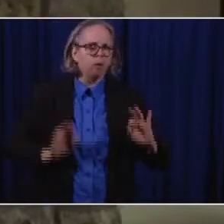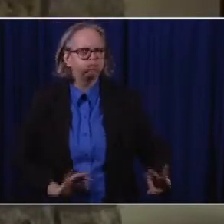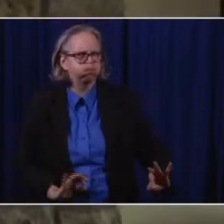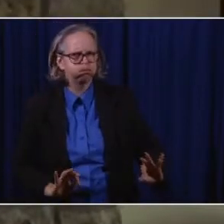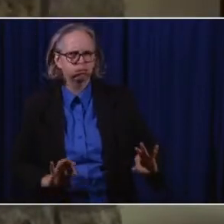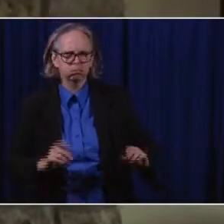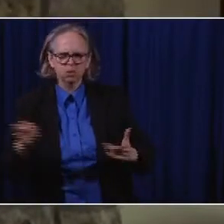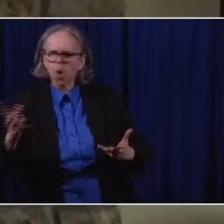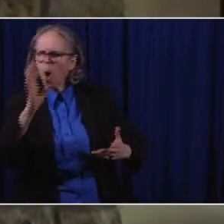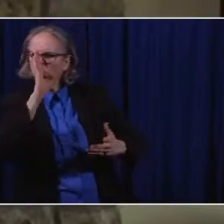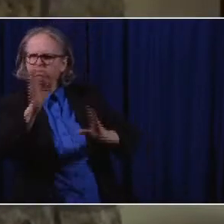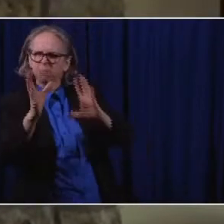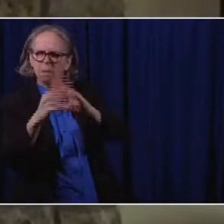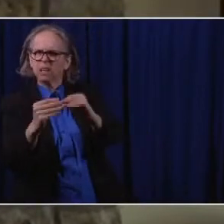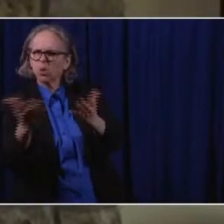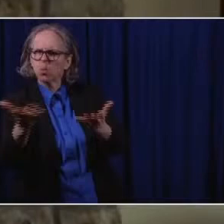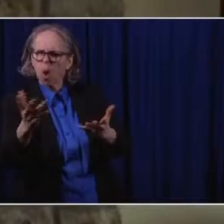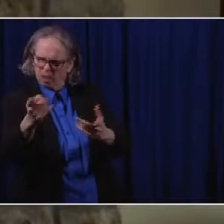How do you?